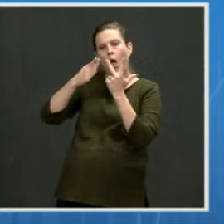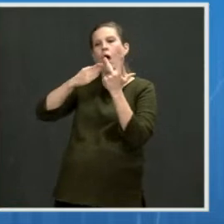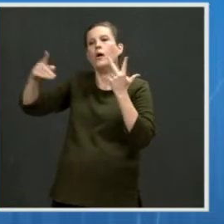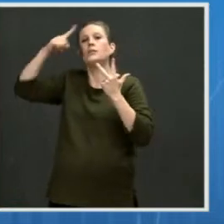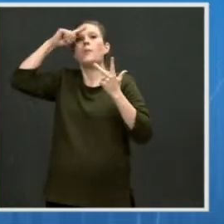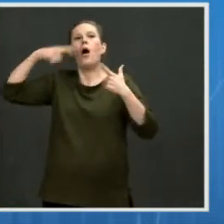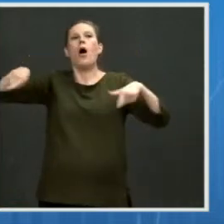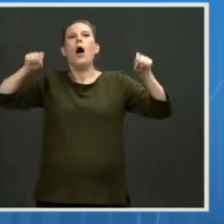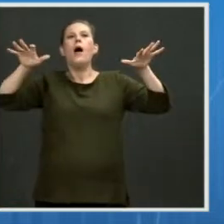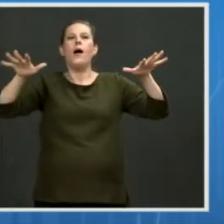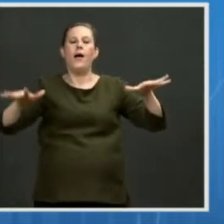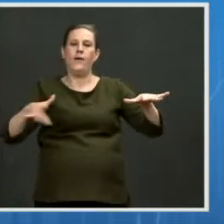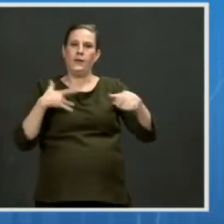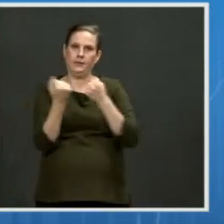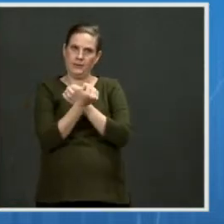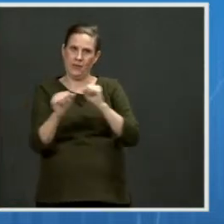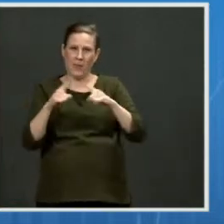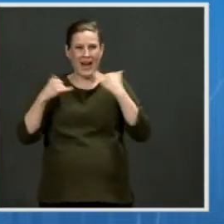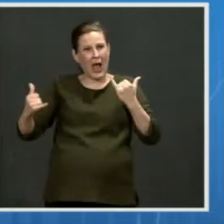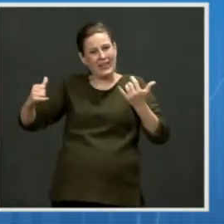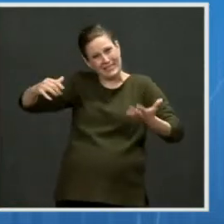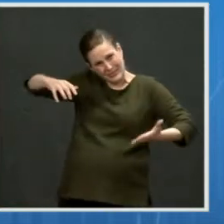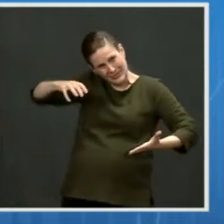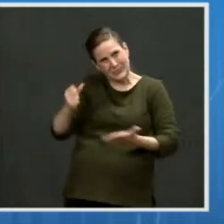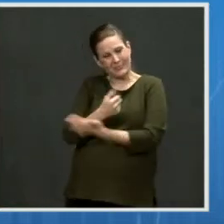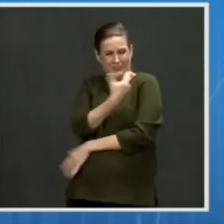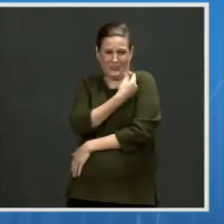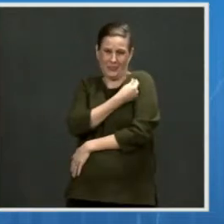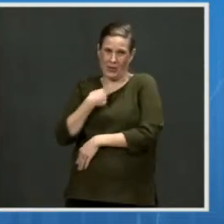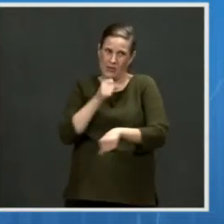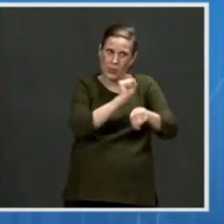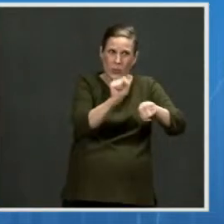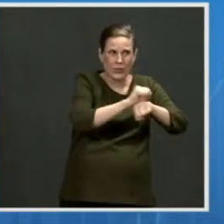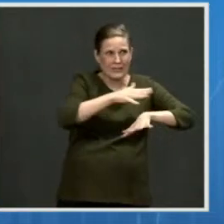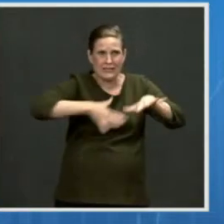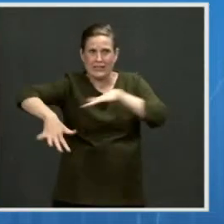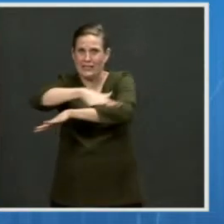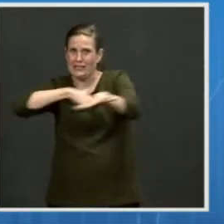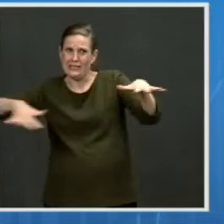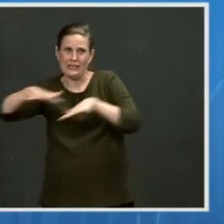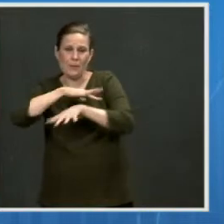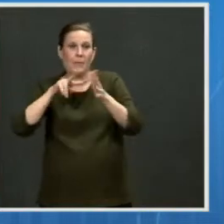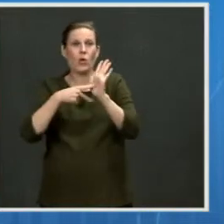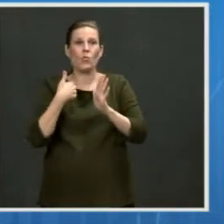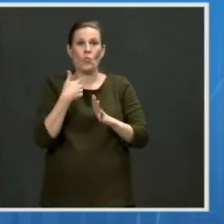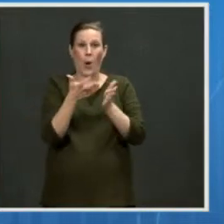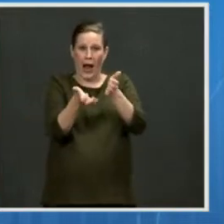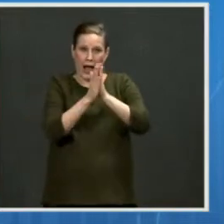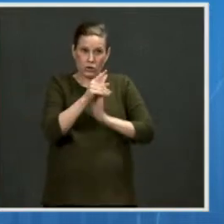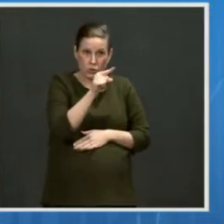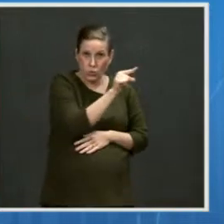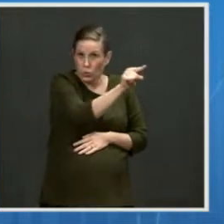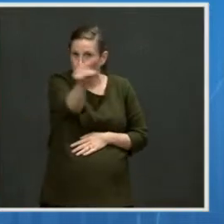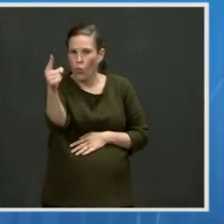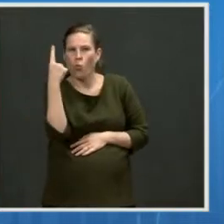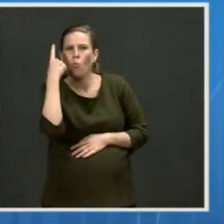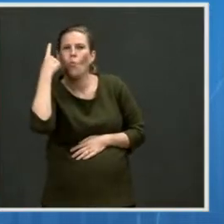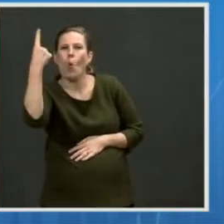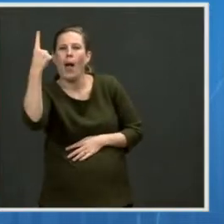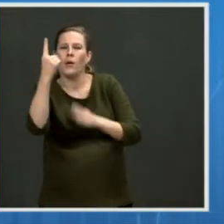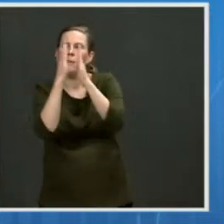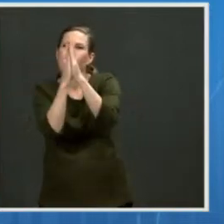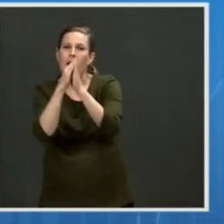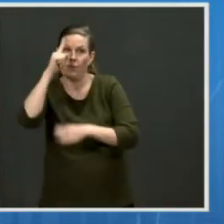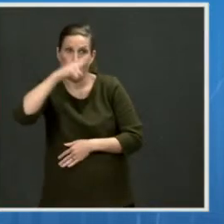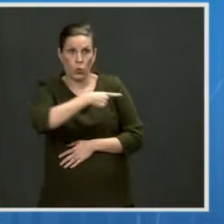vaccinated, for all of this effort, we need a simple thing of every governor, mayor, and local leader, and that is to